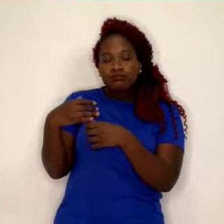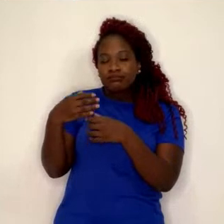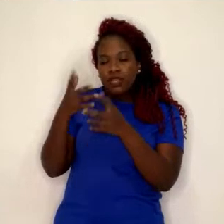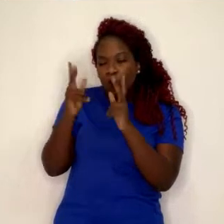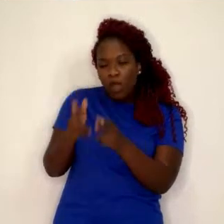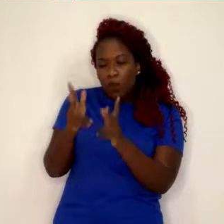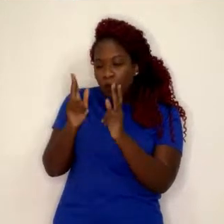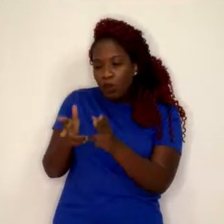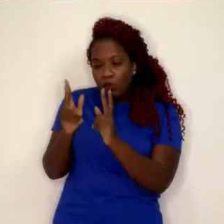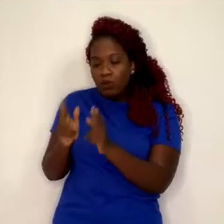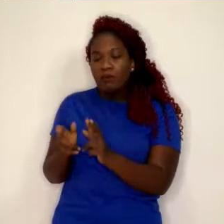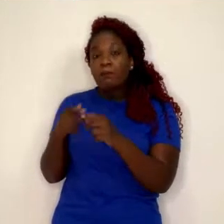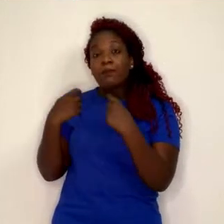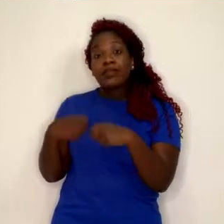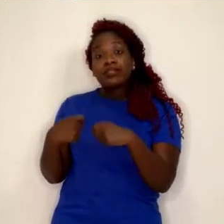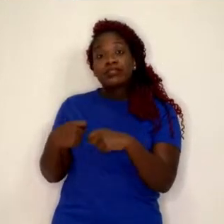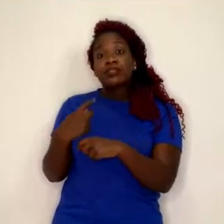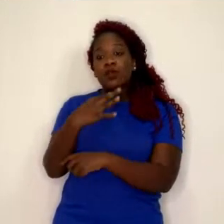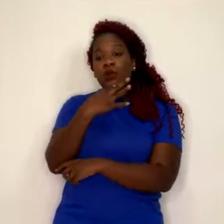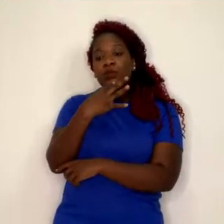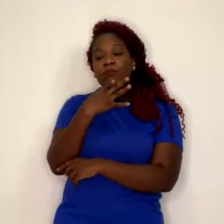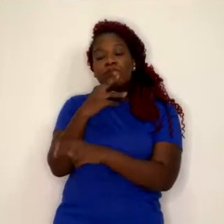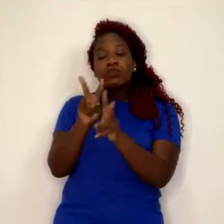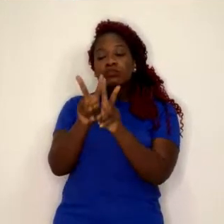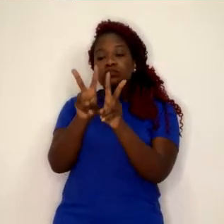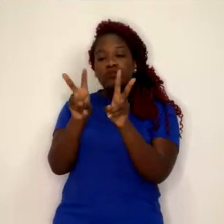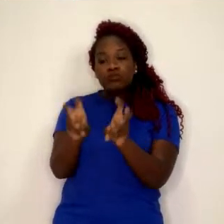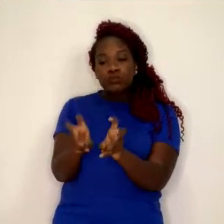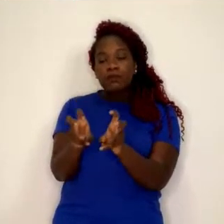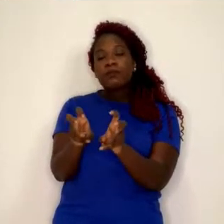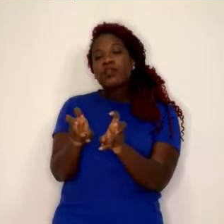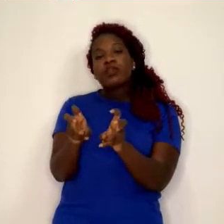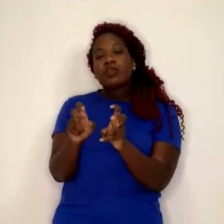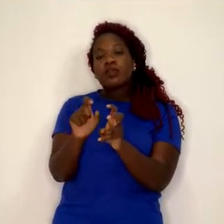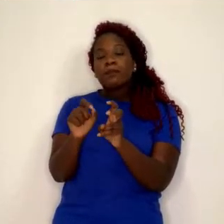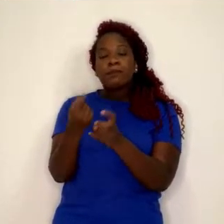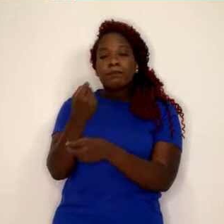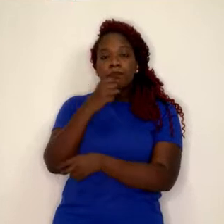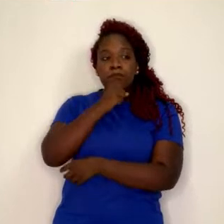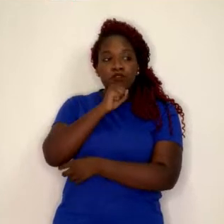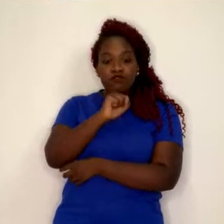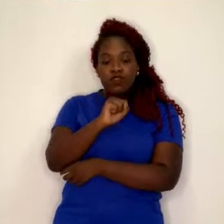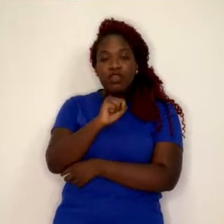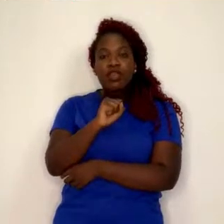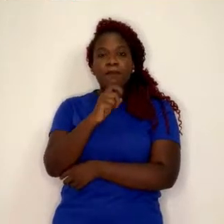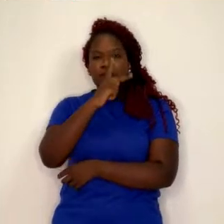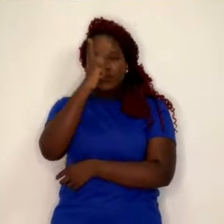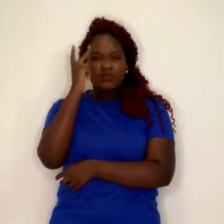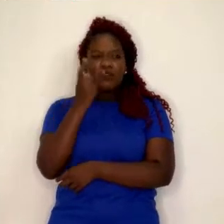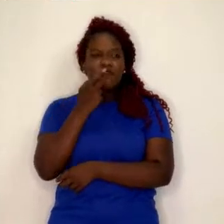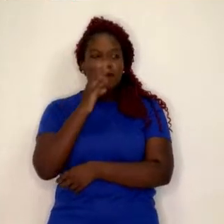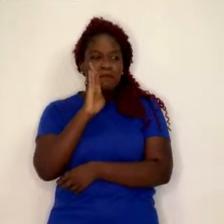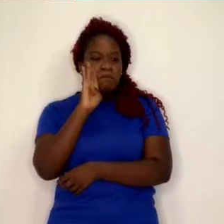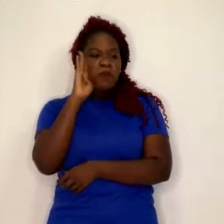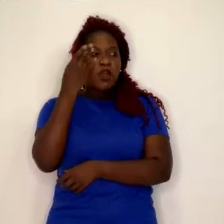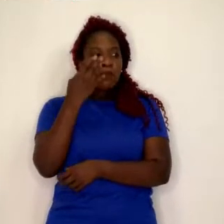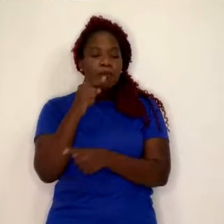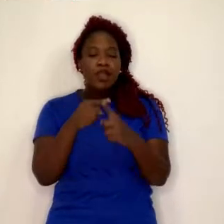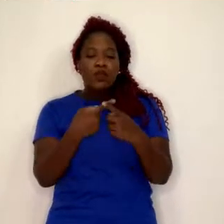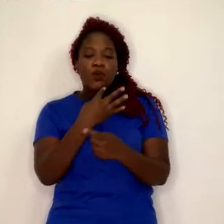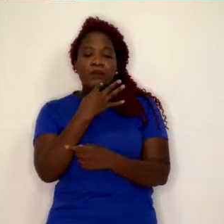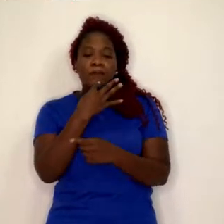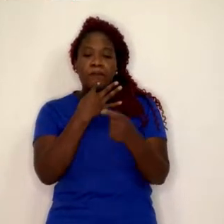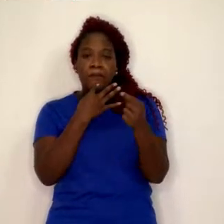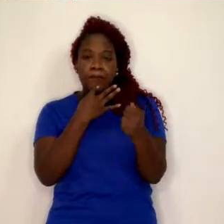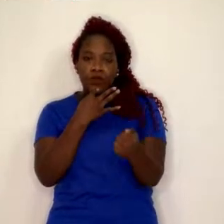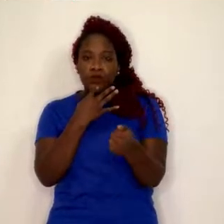other hand, we need to have more understanding of what he stated, because